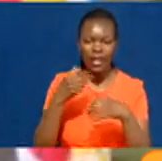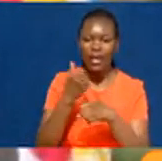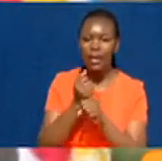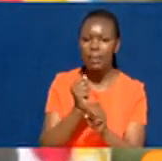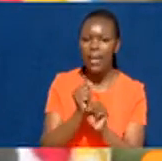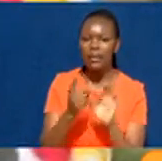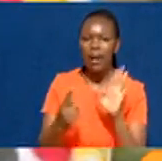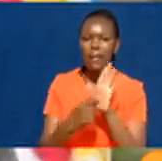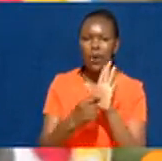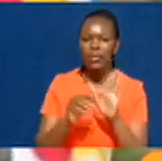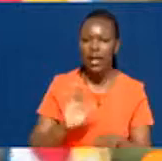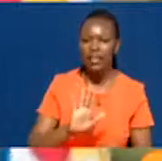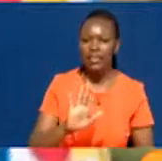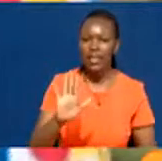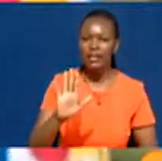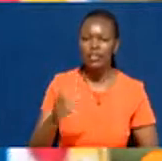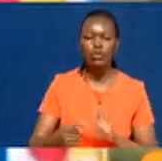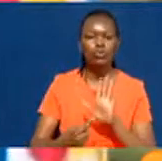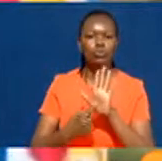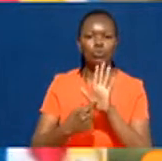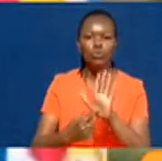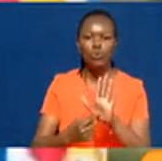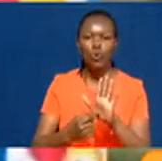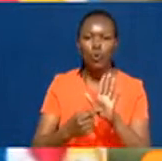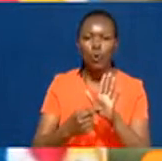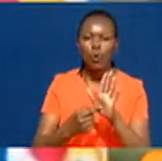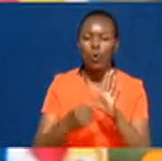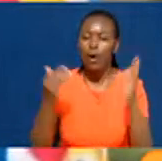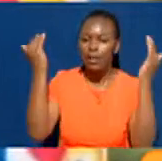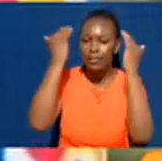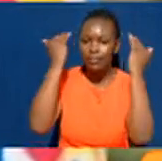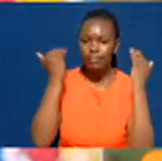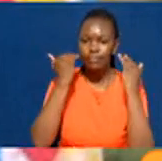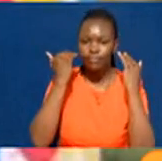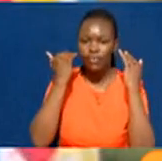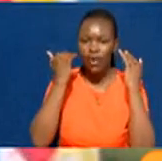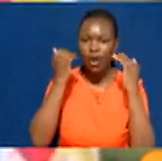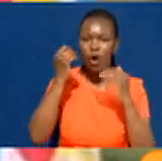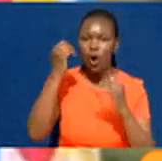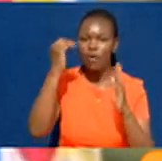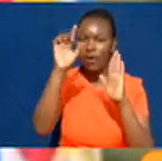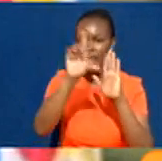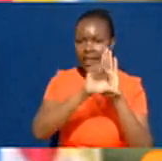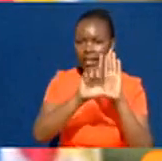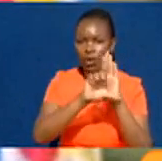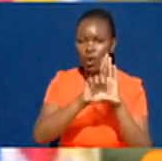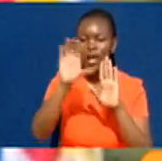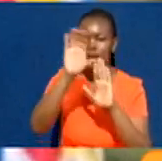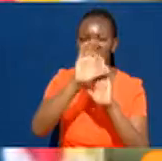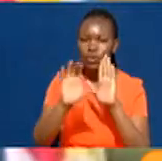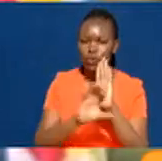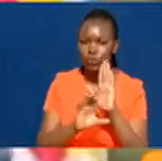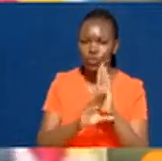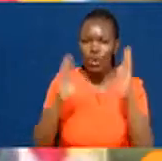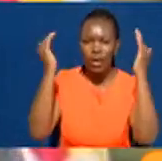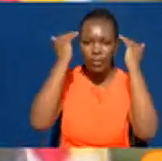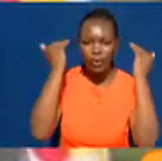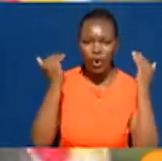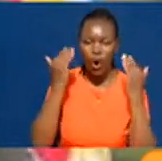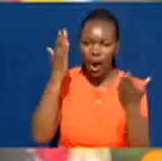the highest stamp of judicial, legal, and constitutional approval.